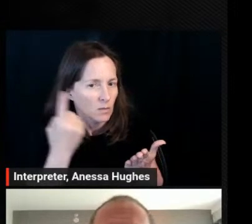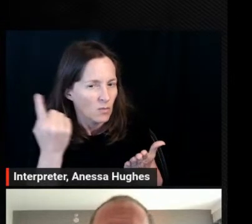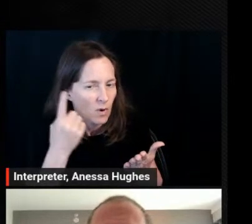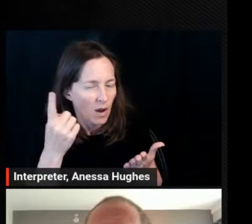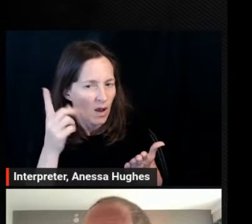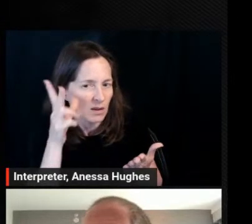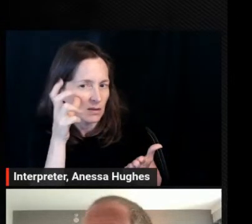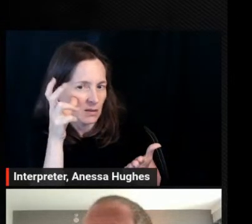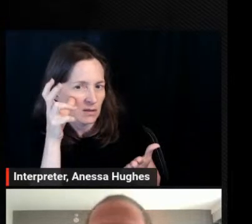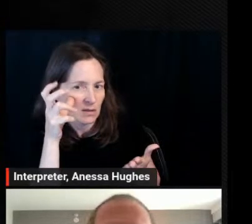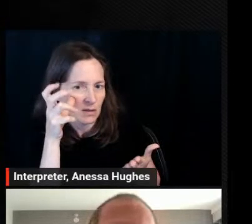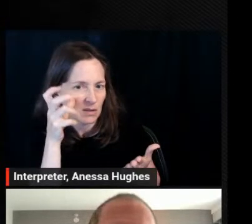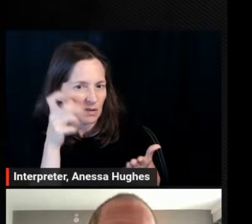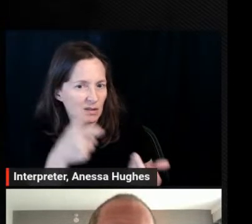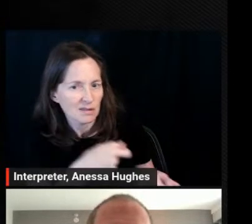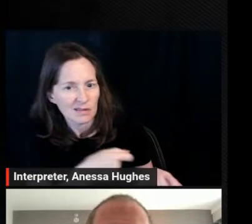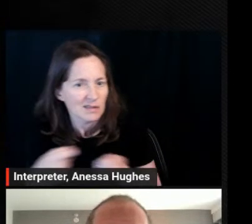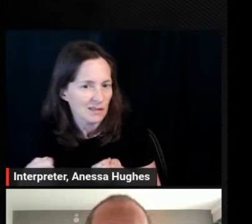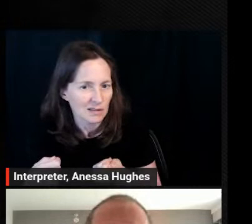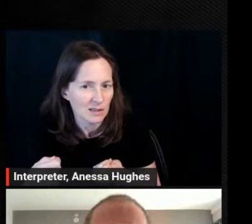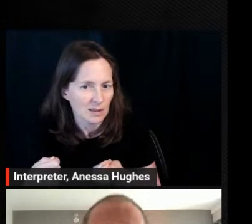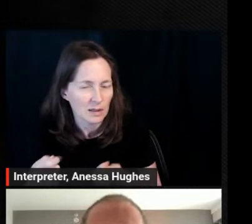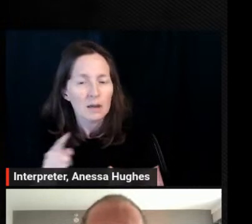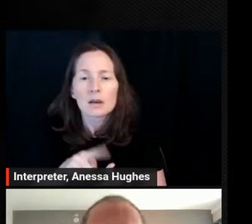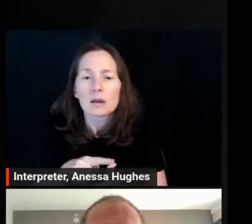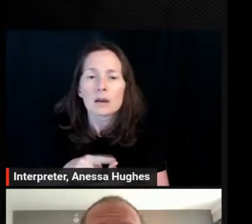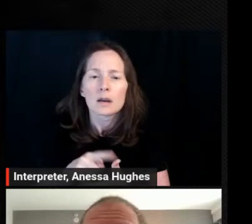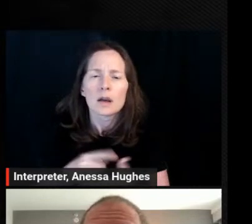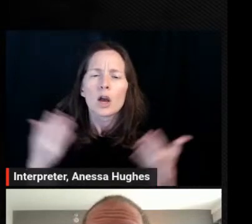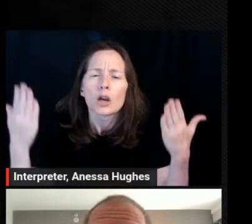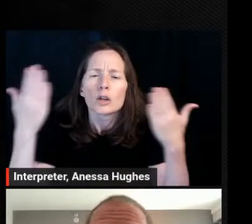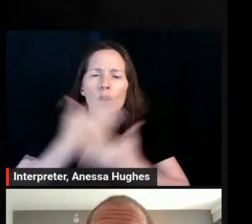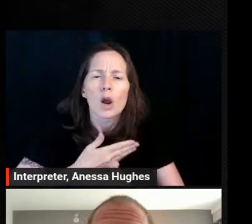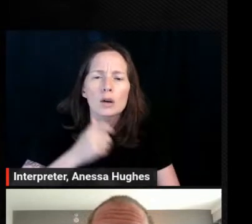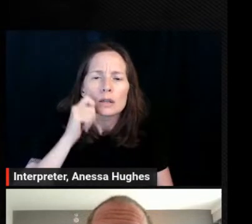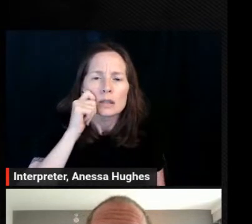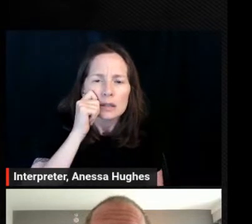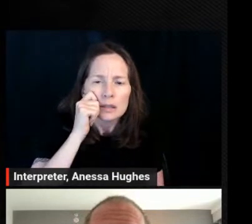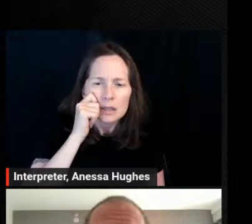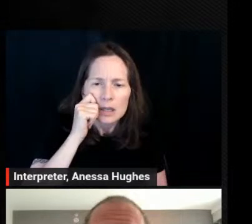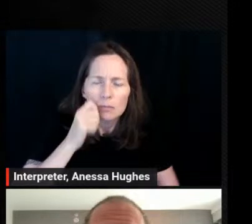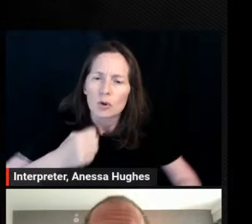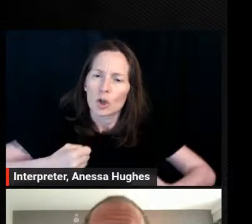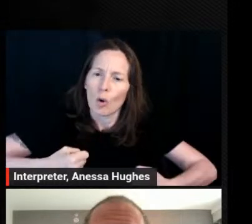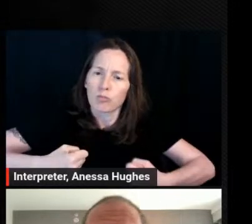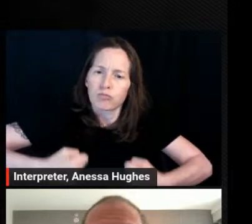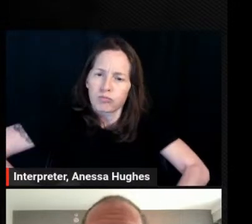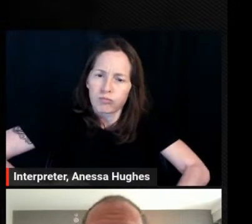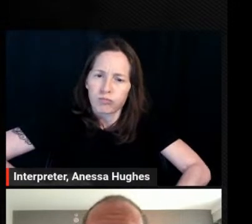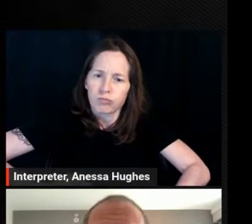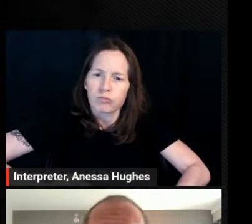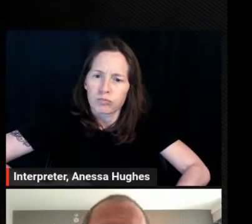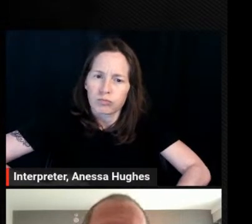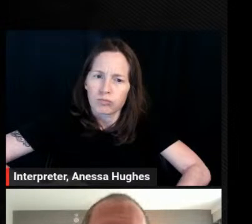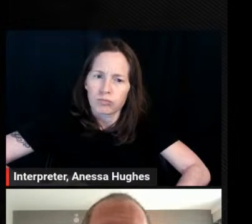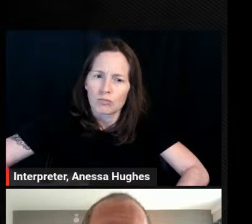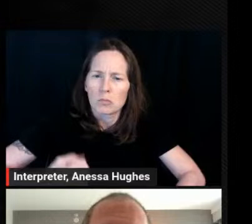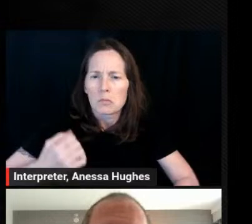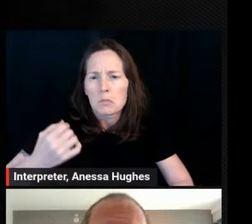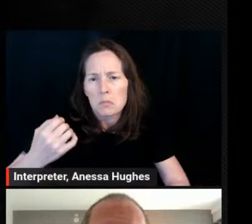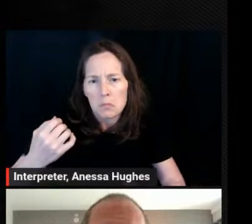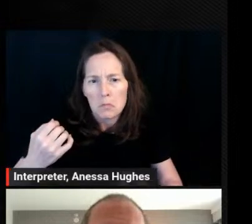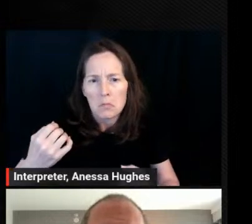My son is a very dark-skinned, mixed-race lad. He's pretty stout built, thin, long